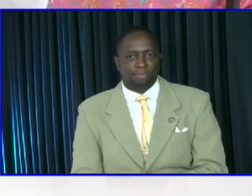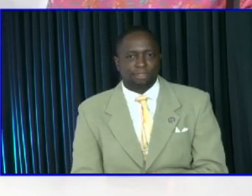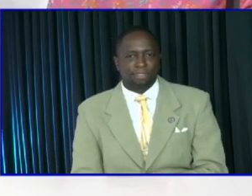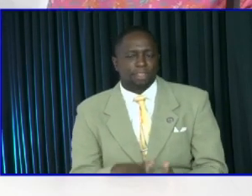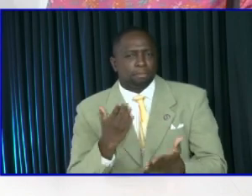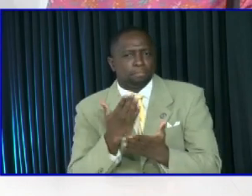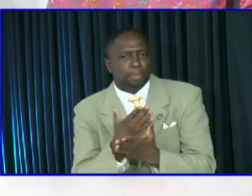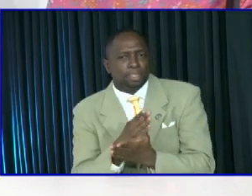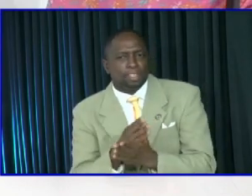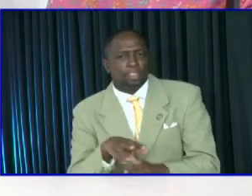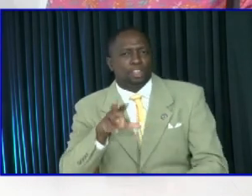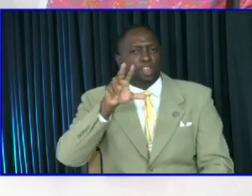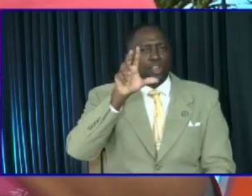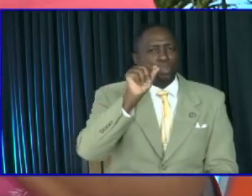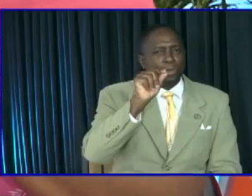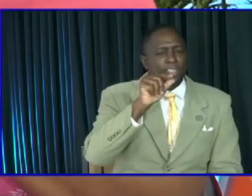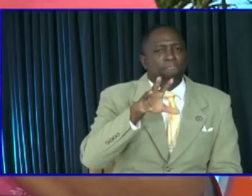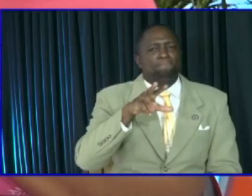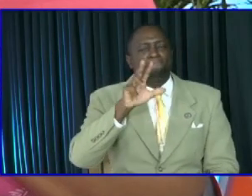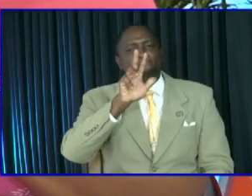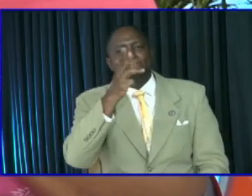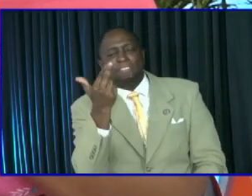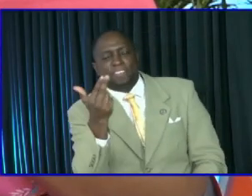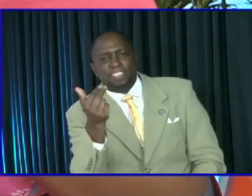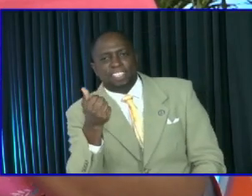Between 2013,